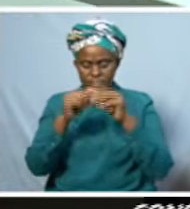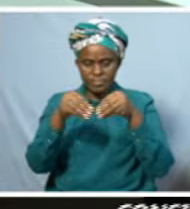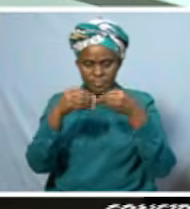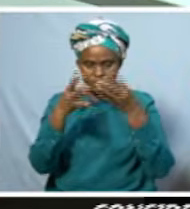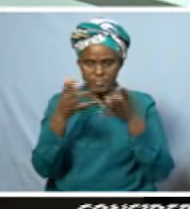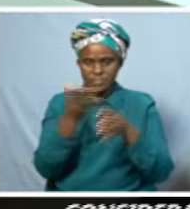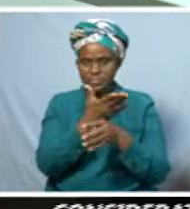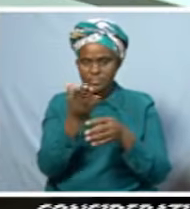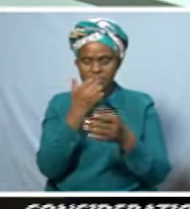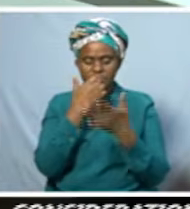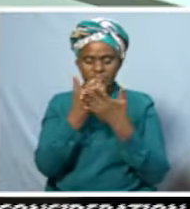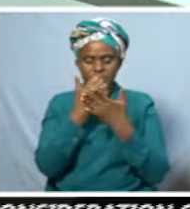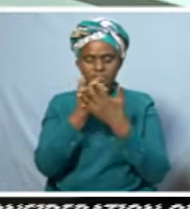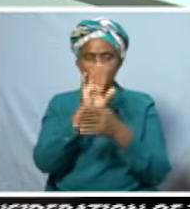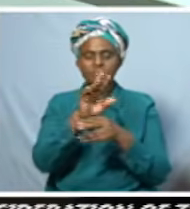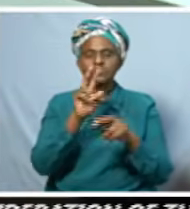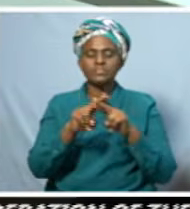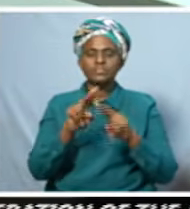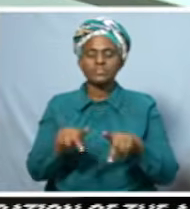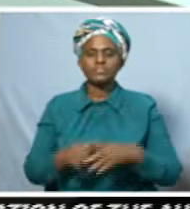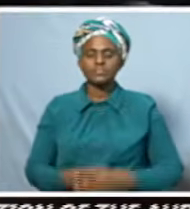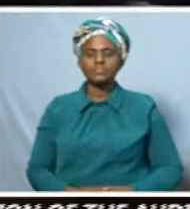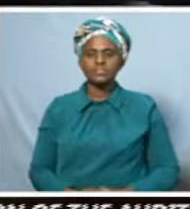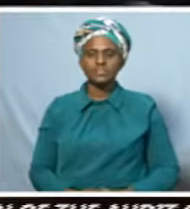given as evidence, Chair.